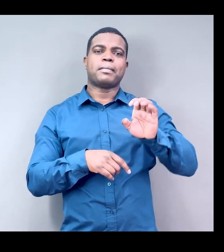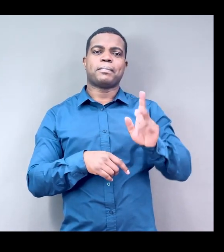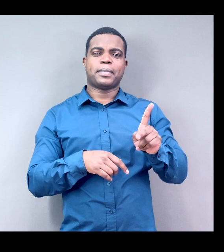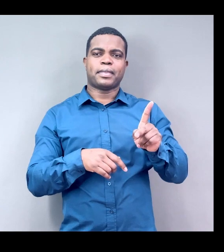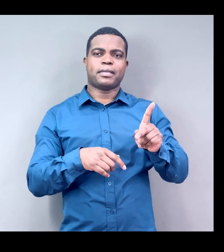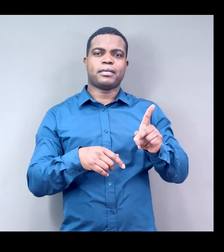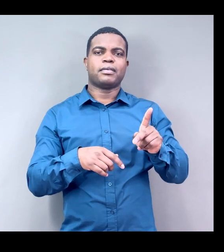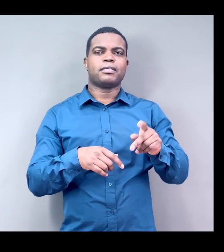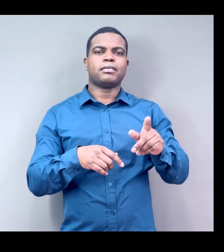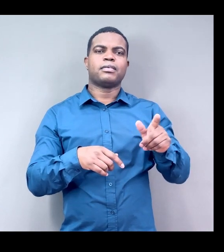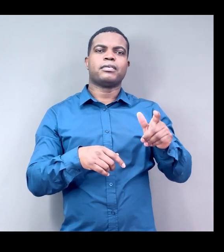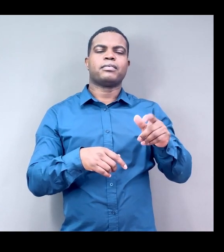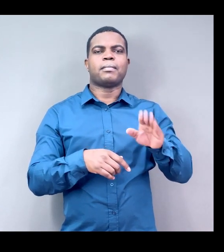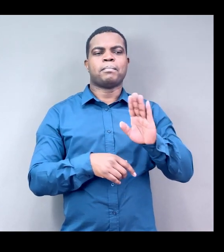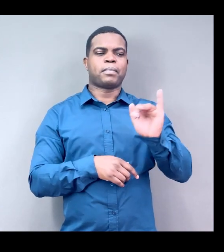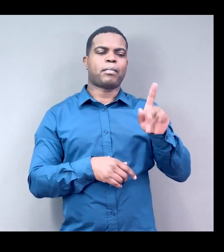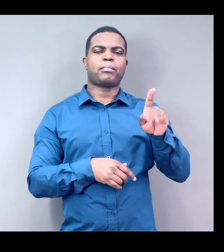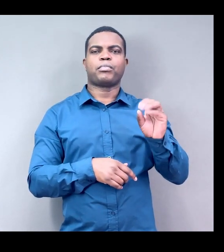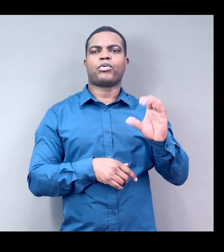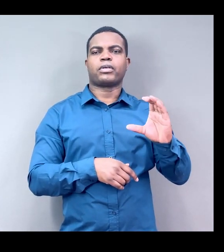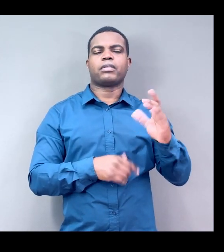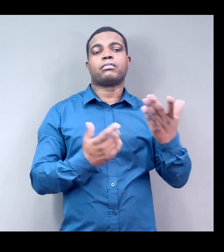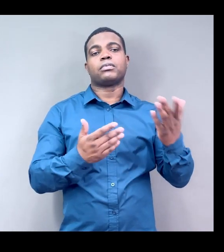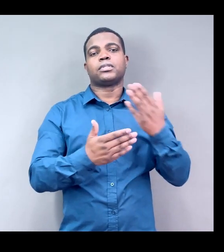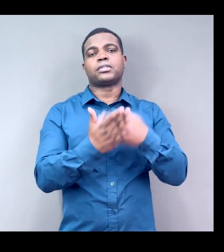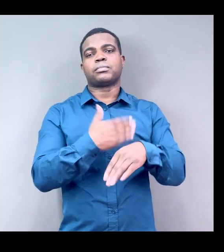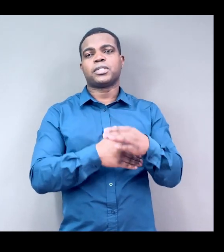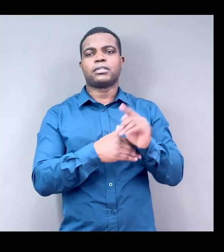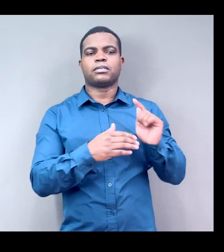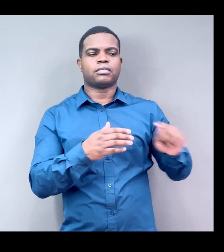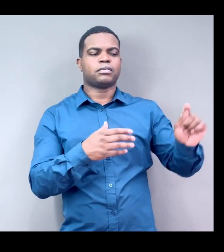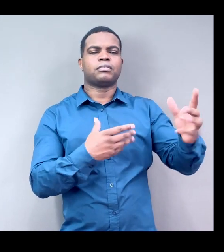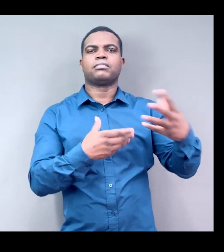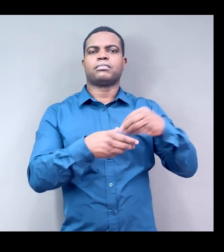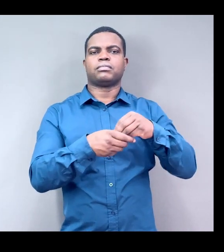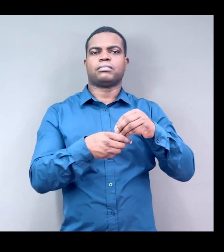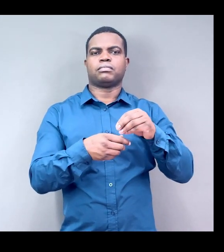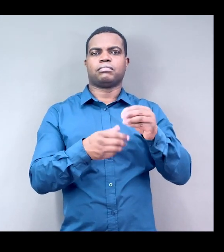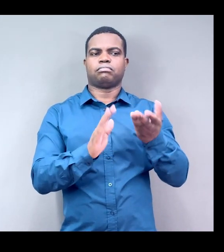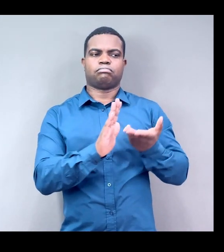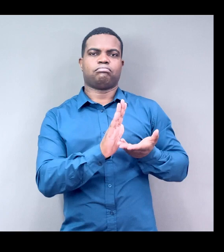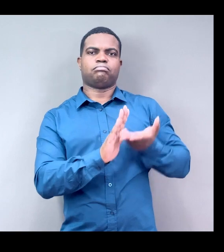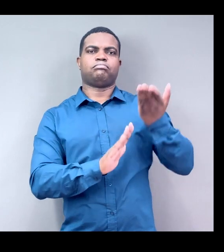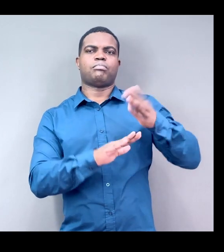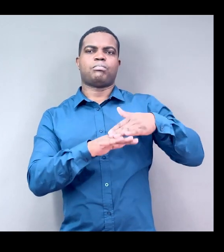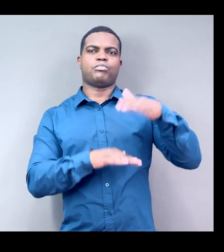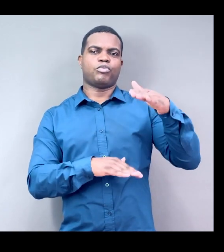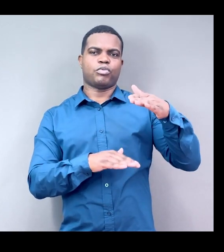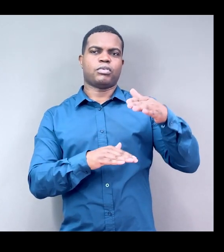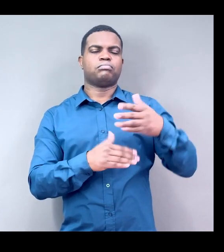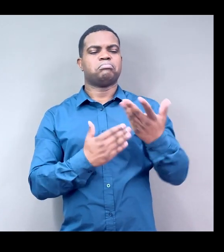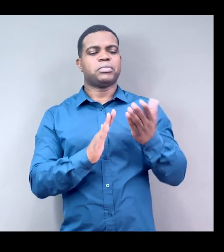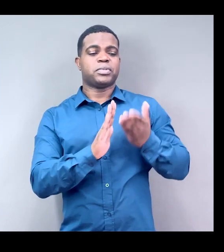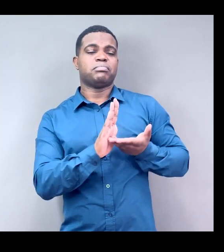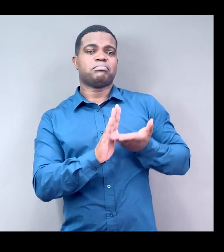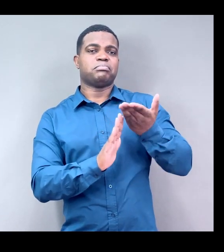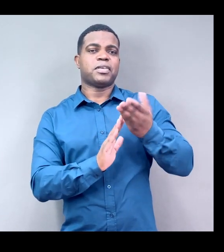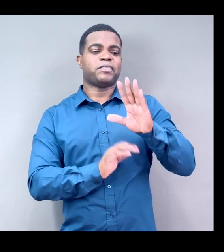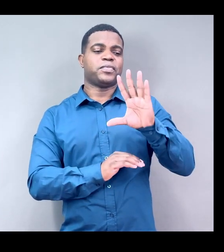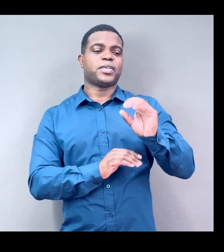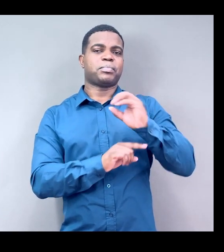of MEPs from persons of color and with disability at the European